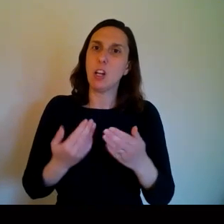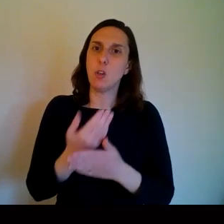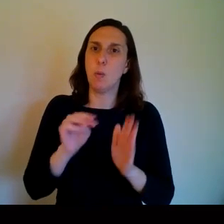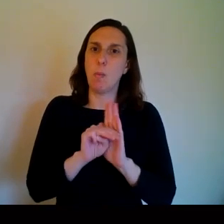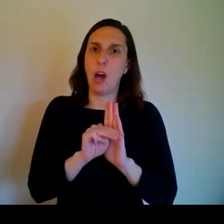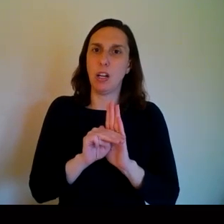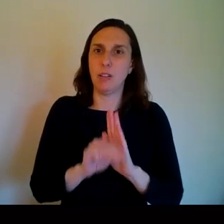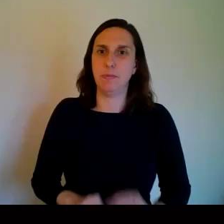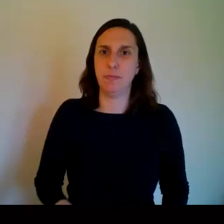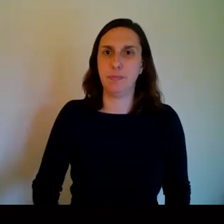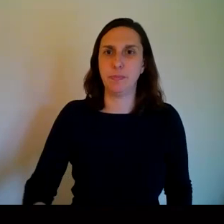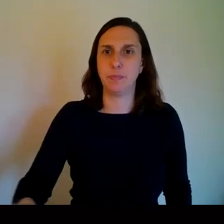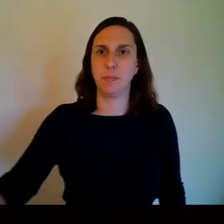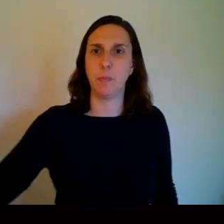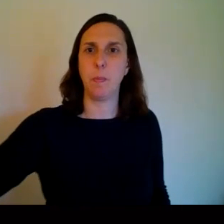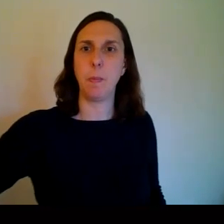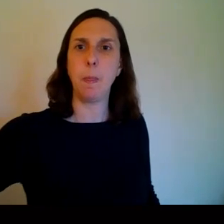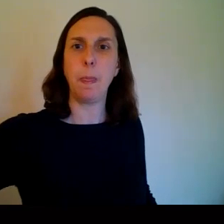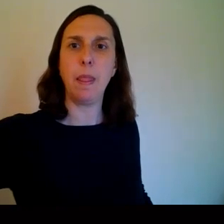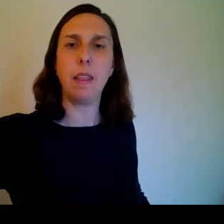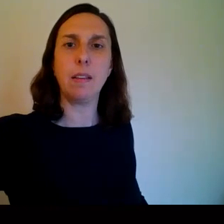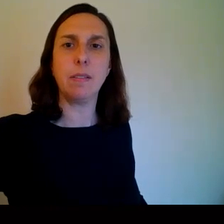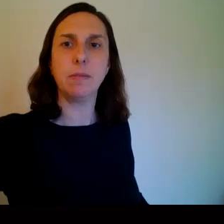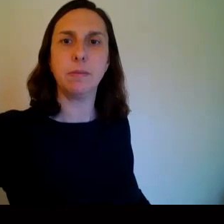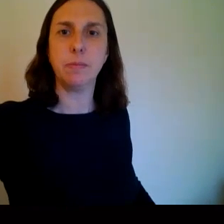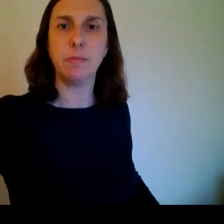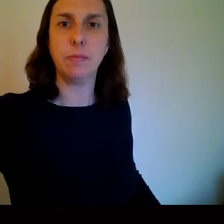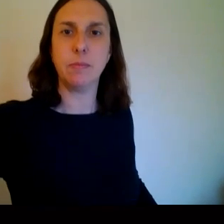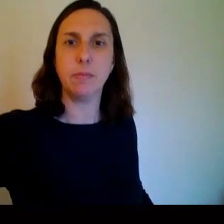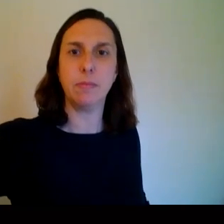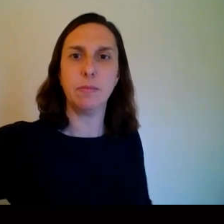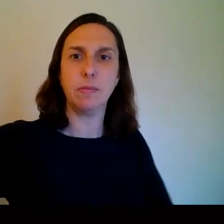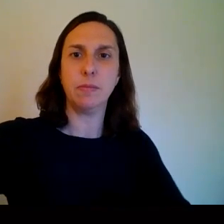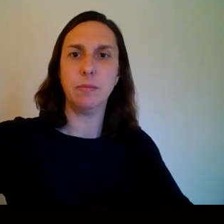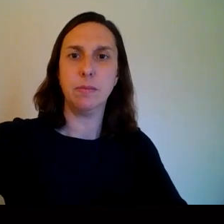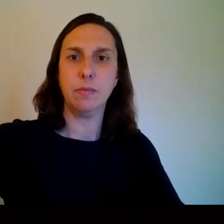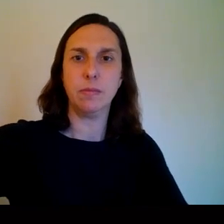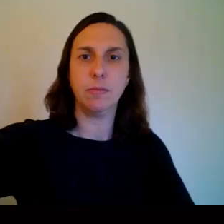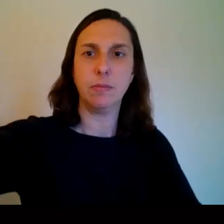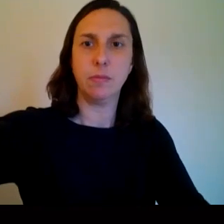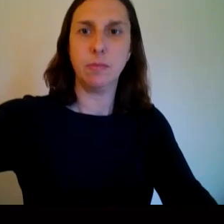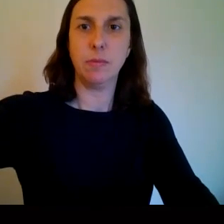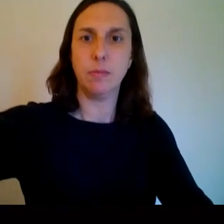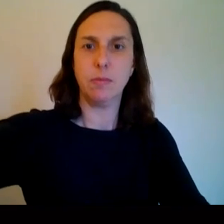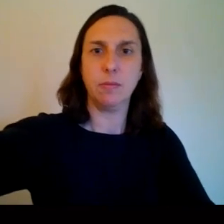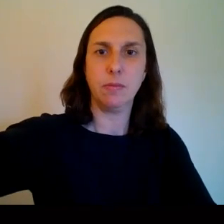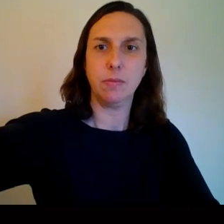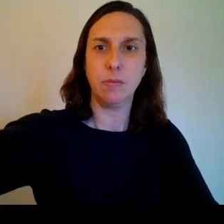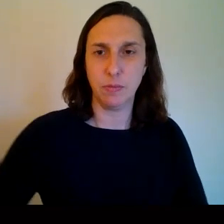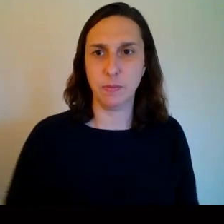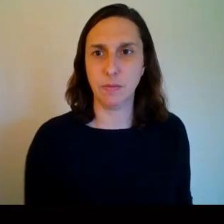The addition of the function combines the rules of the functions with the addition sign.